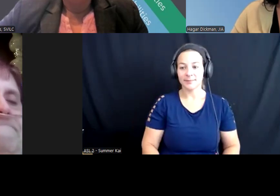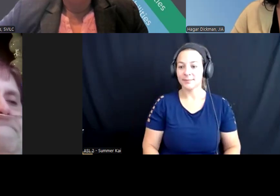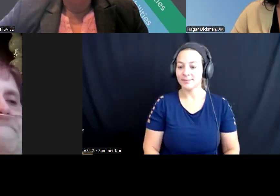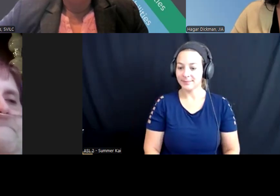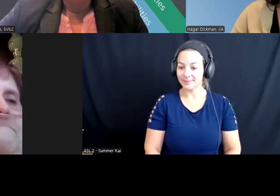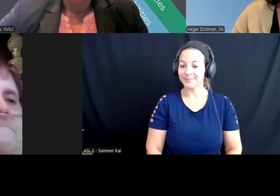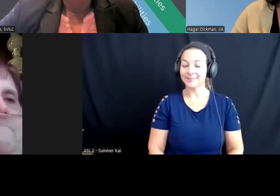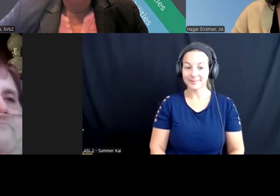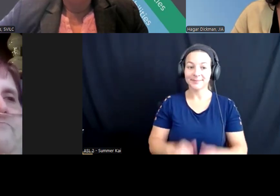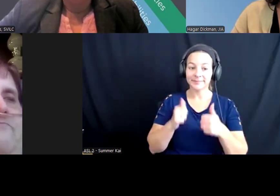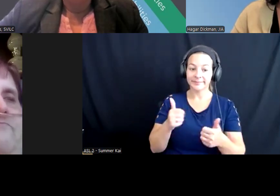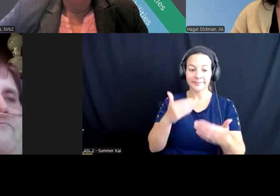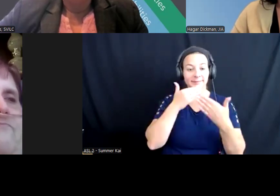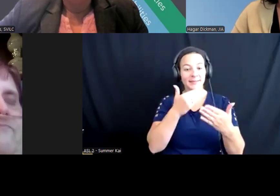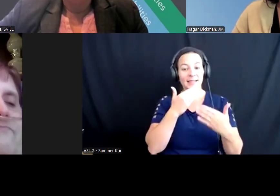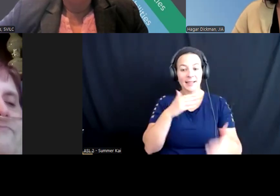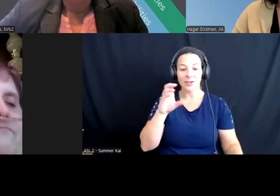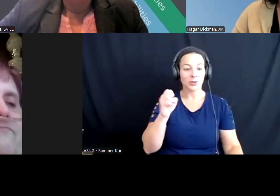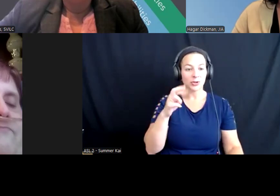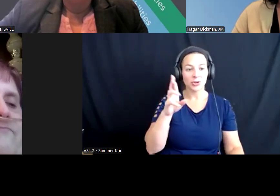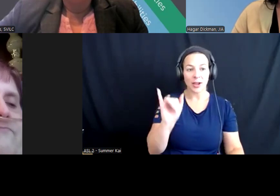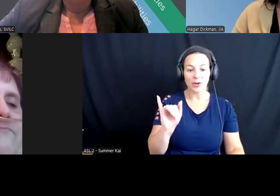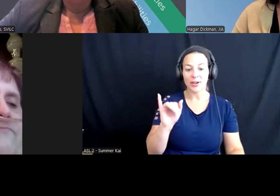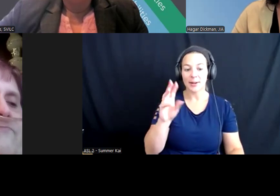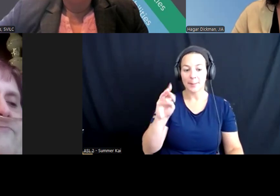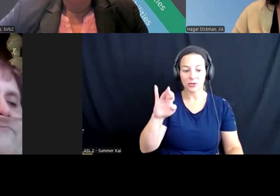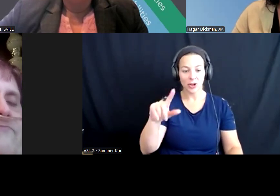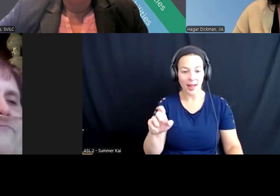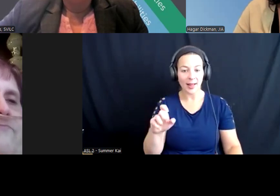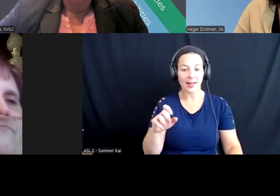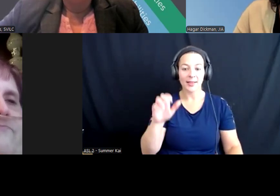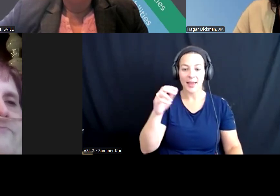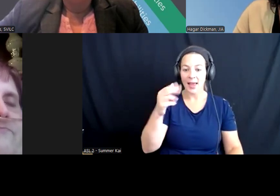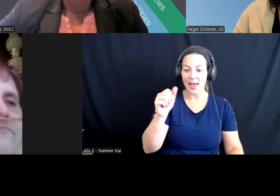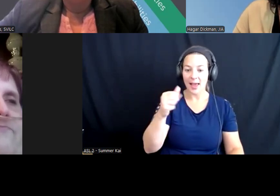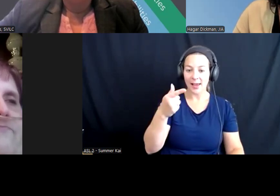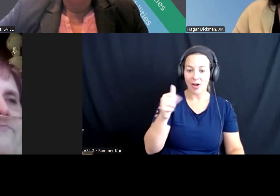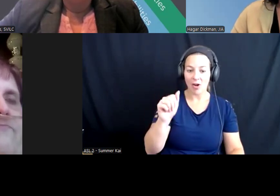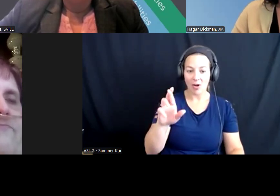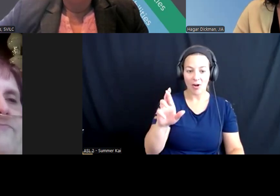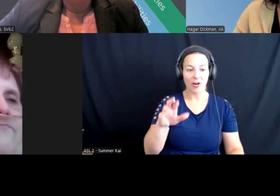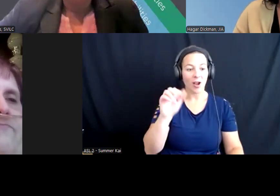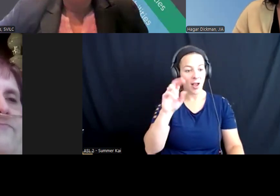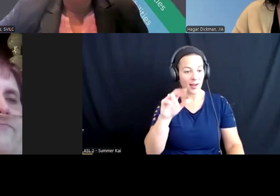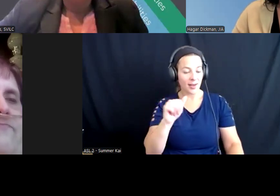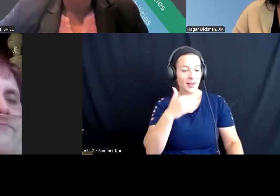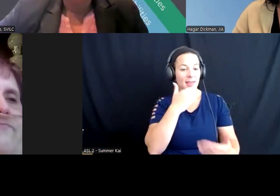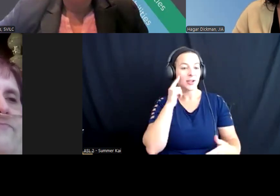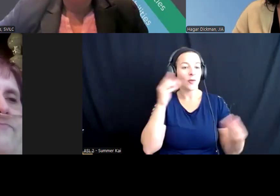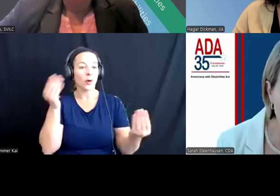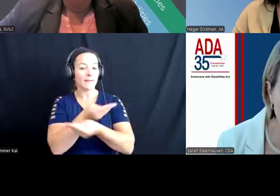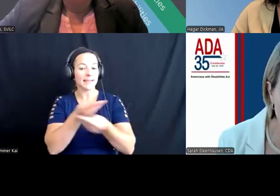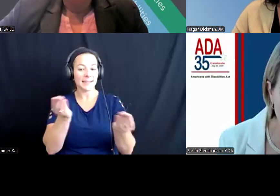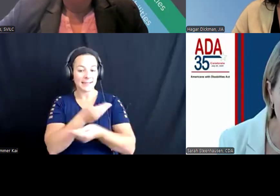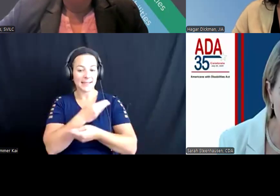Great. Well, thank you so much, Sherry, Michelle, and Hagar, and of course, Anna, to you as well, for your facilitation. And